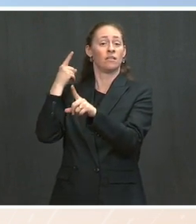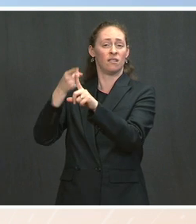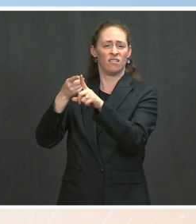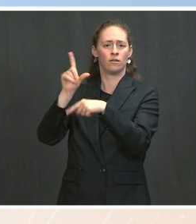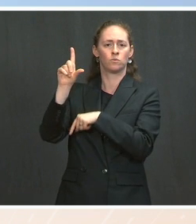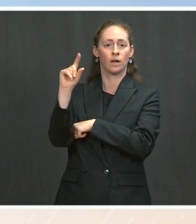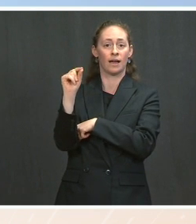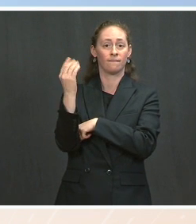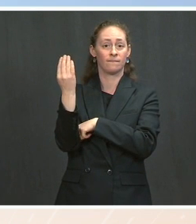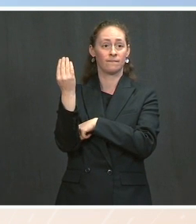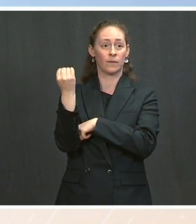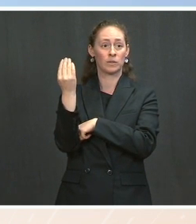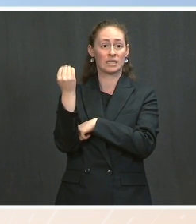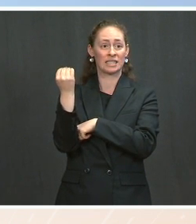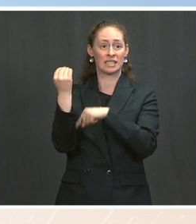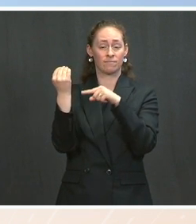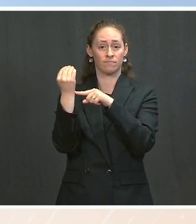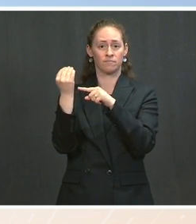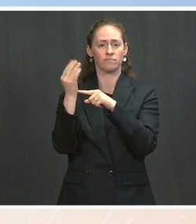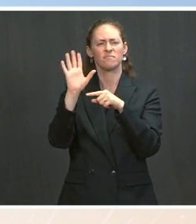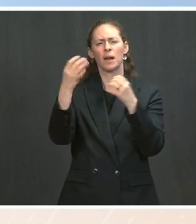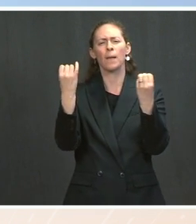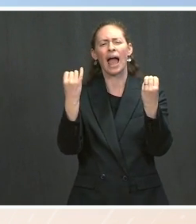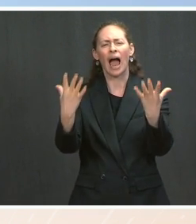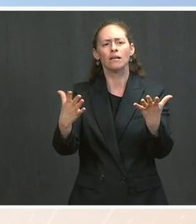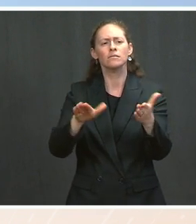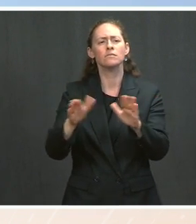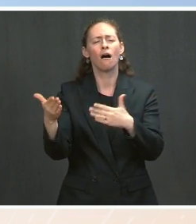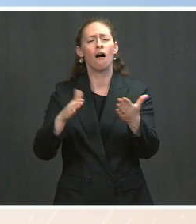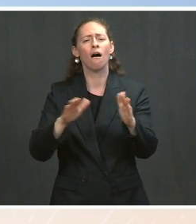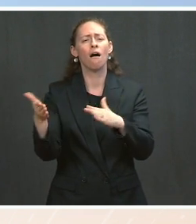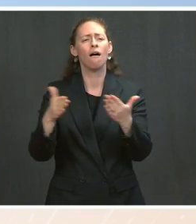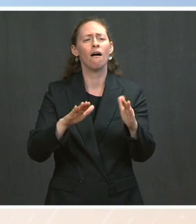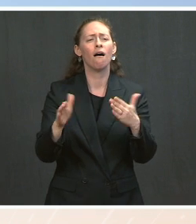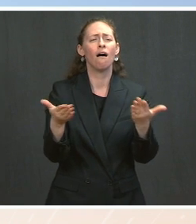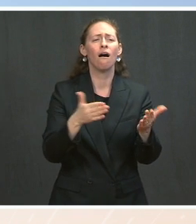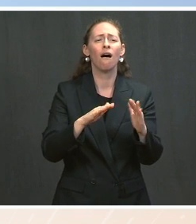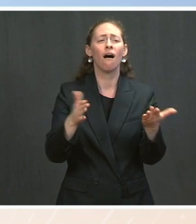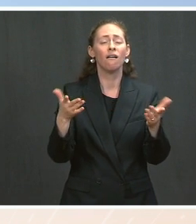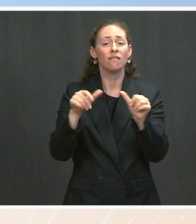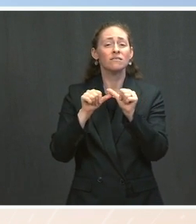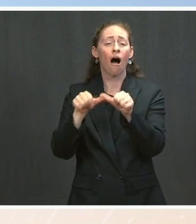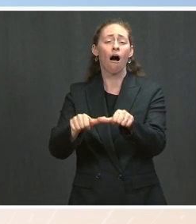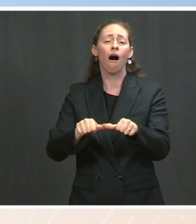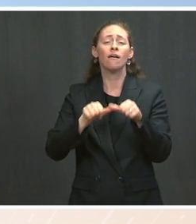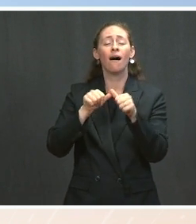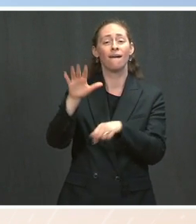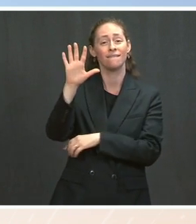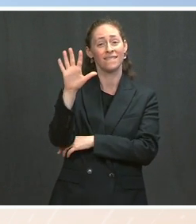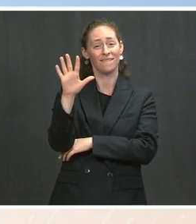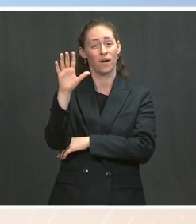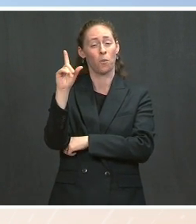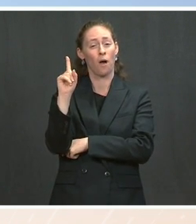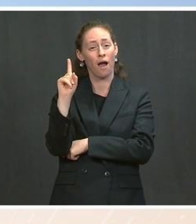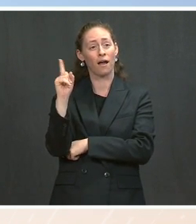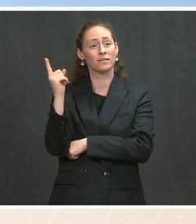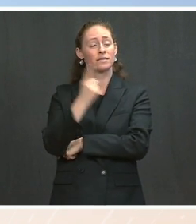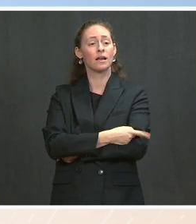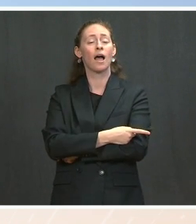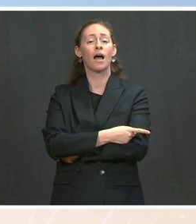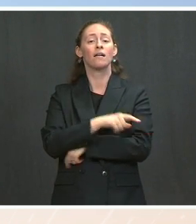51 days. So the president's view is that, and his view from the beginning, was that through